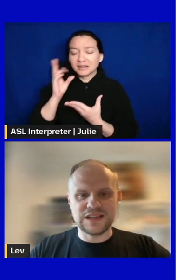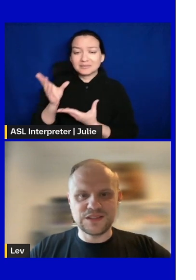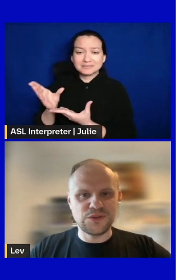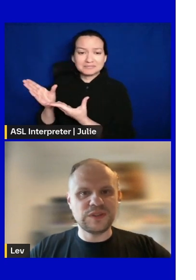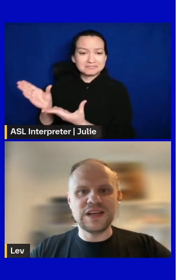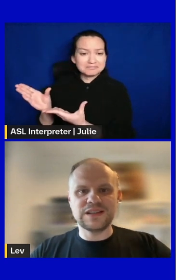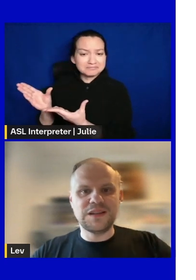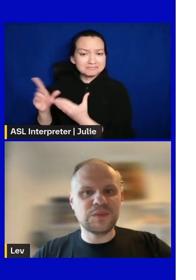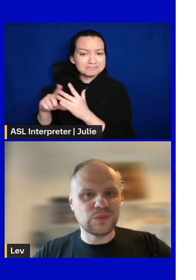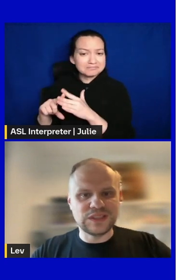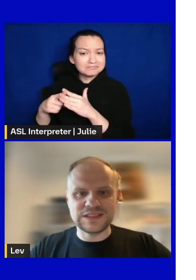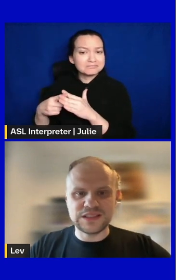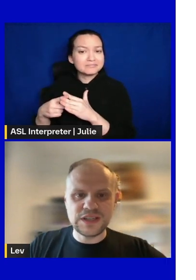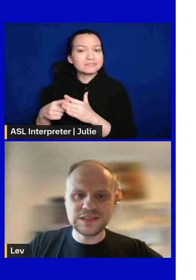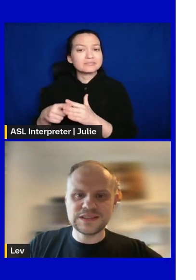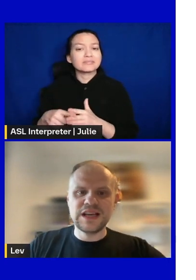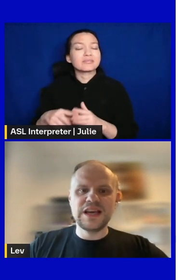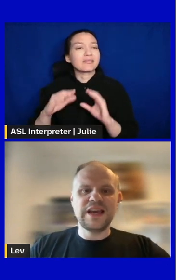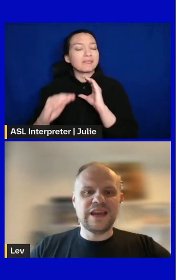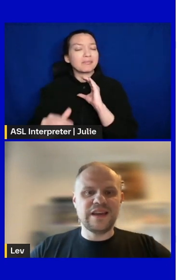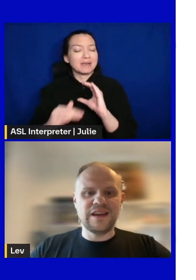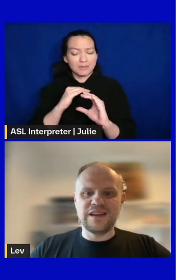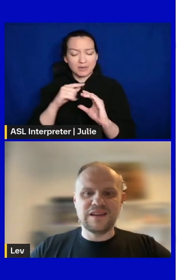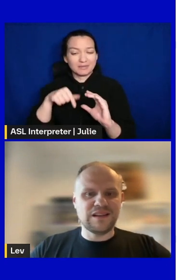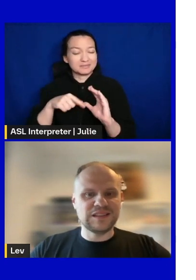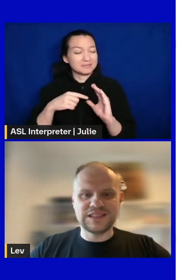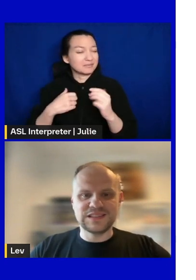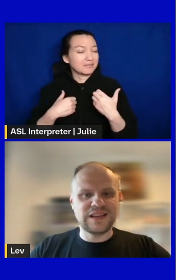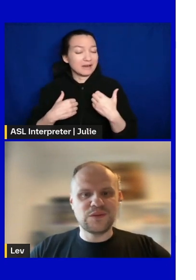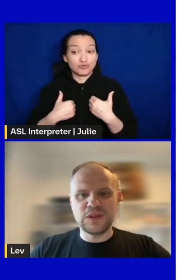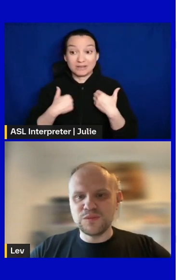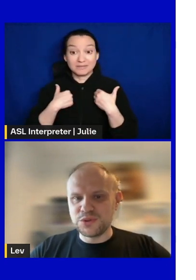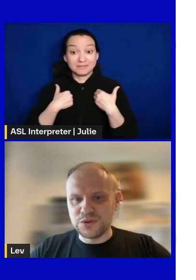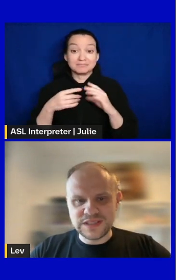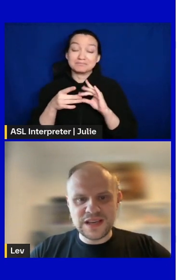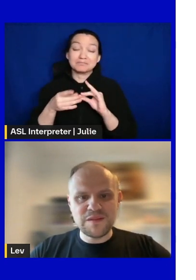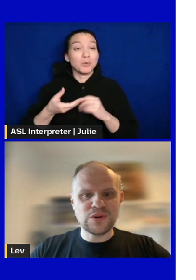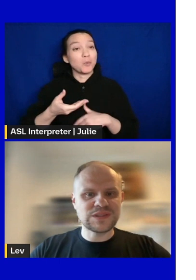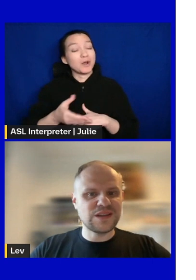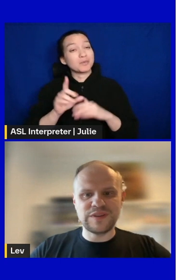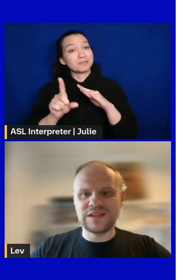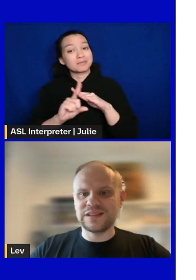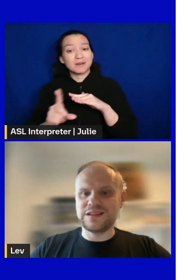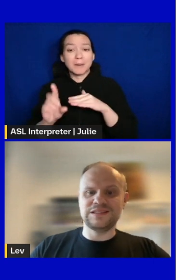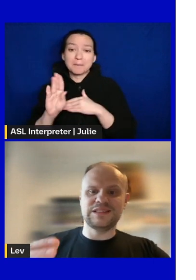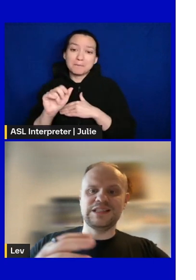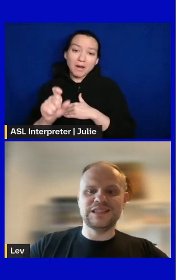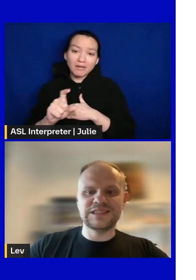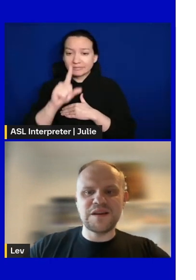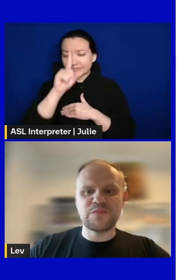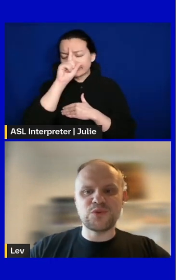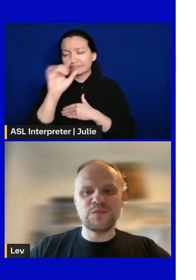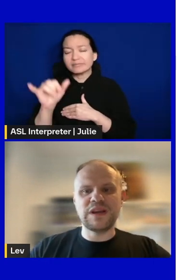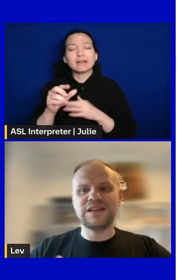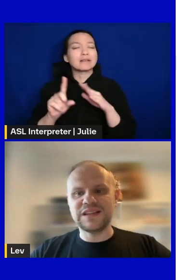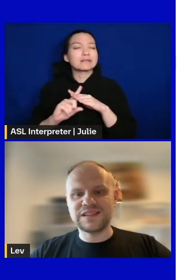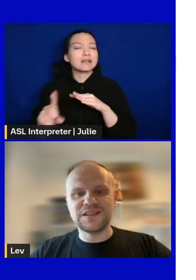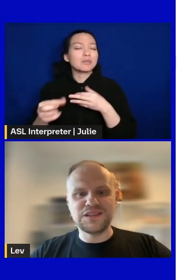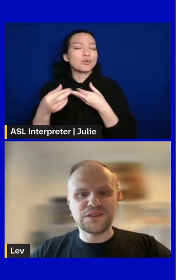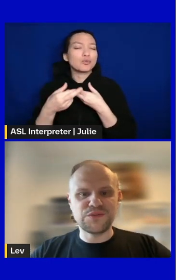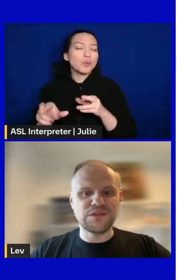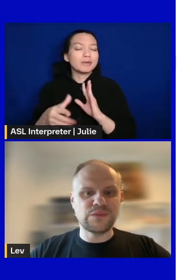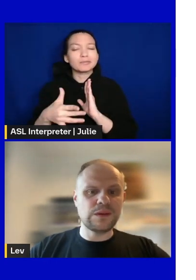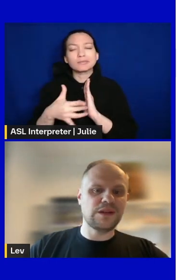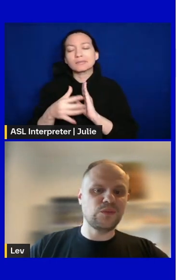it starts. You will get an email with this address, and it says like, "Welcome to your escape box. Think of it as an escape room and a